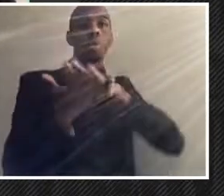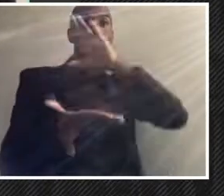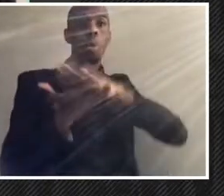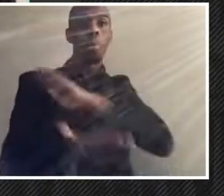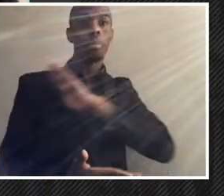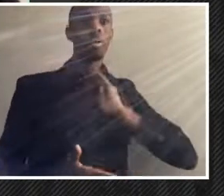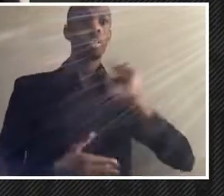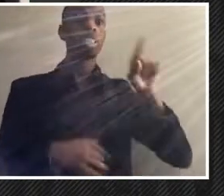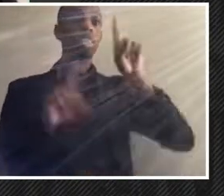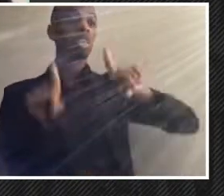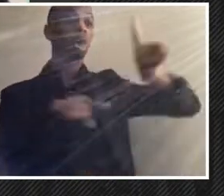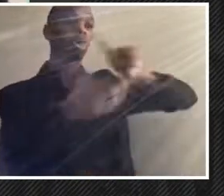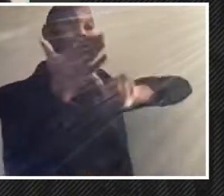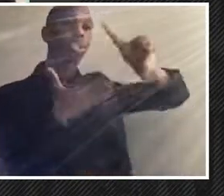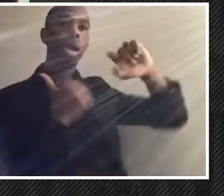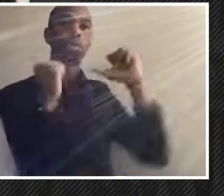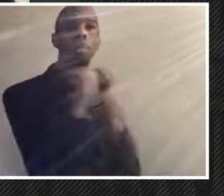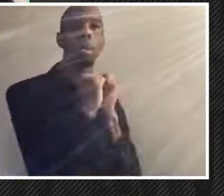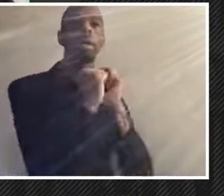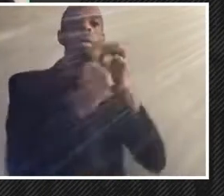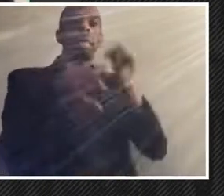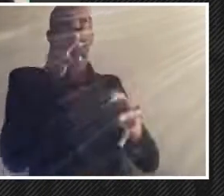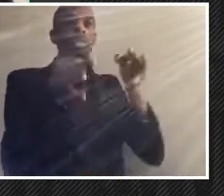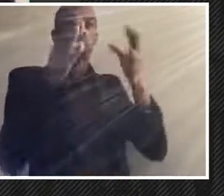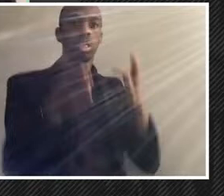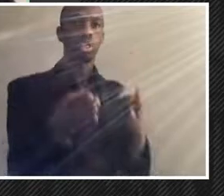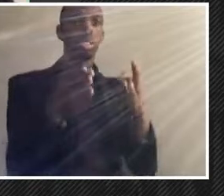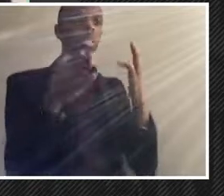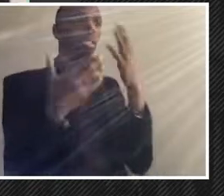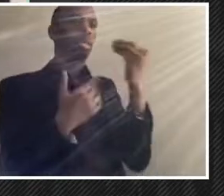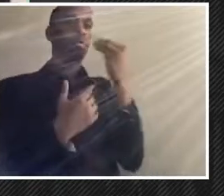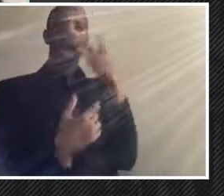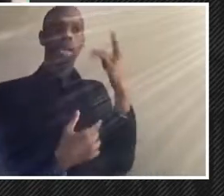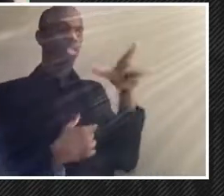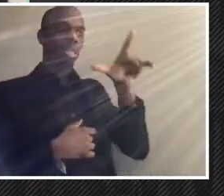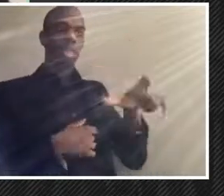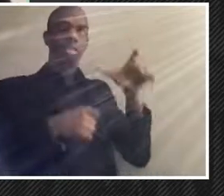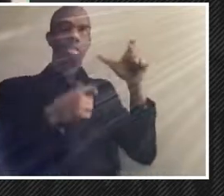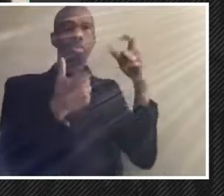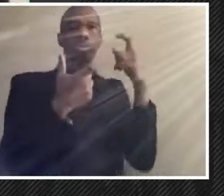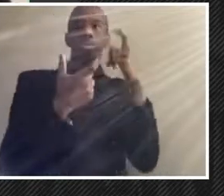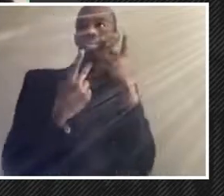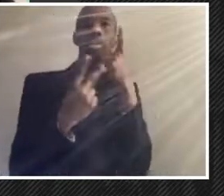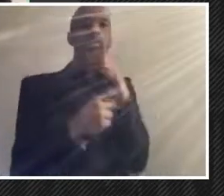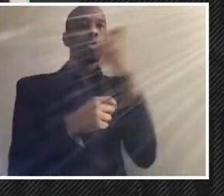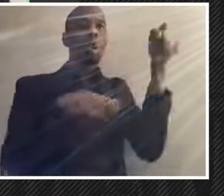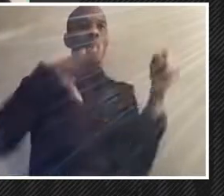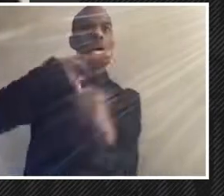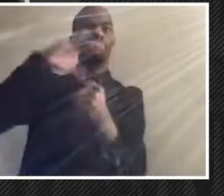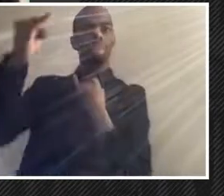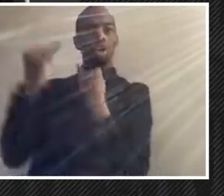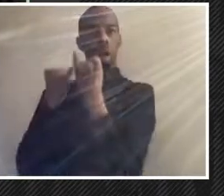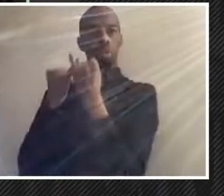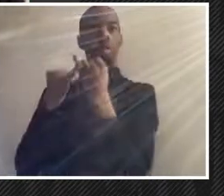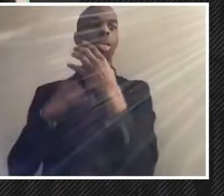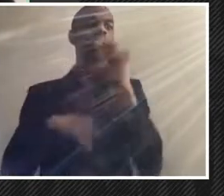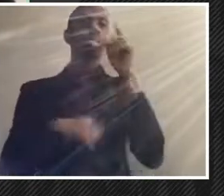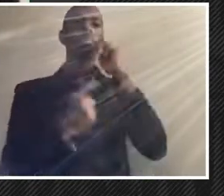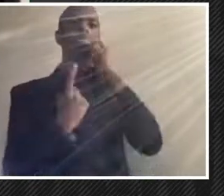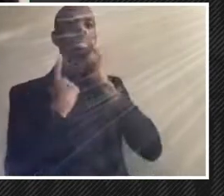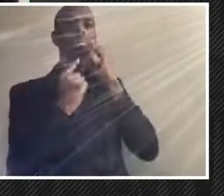son who's incarcerated. She is thinking about all the ways that a place like Milwaukee County franchises